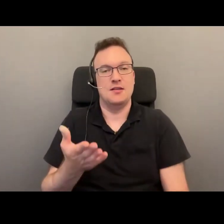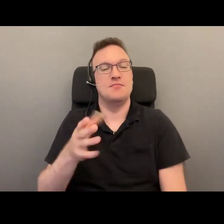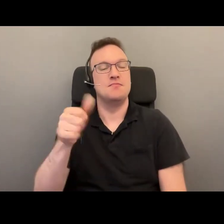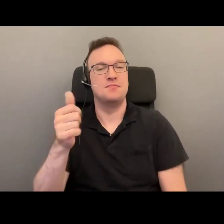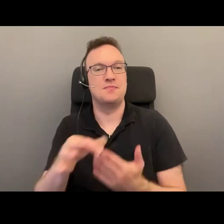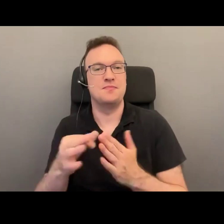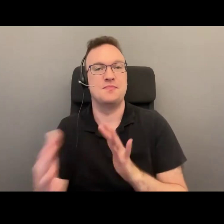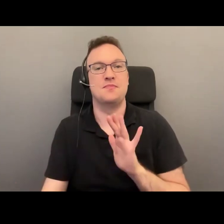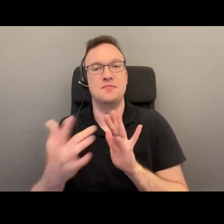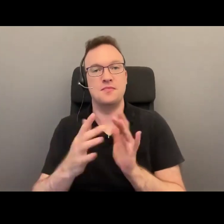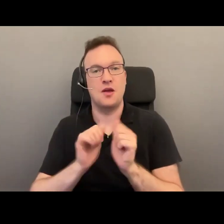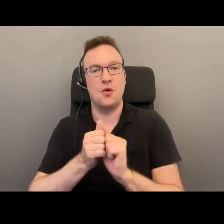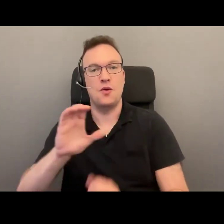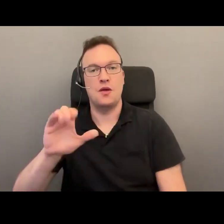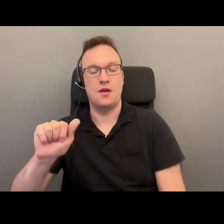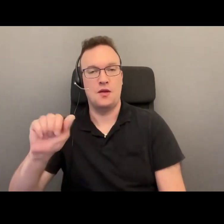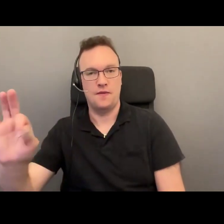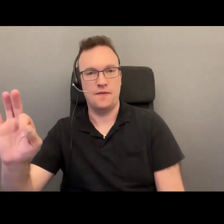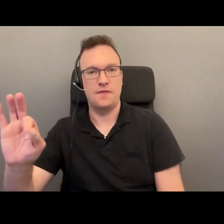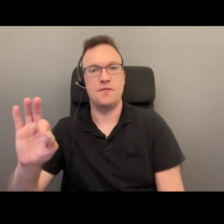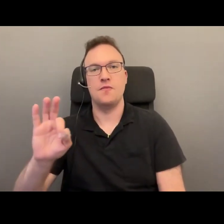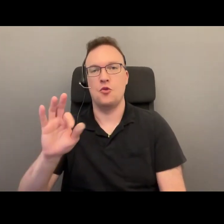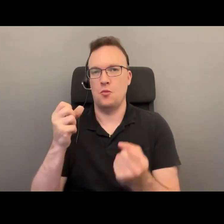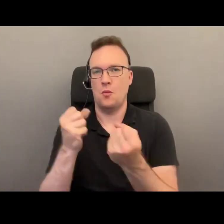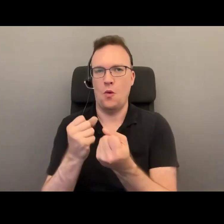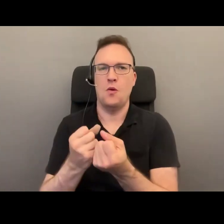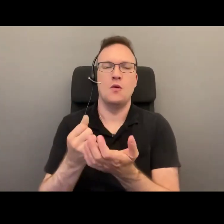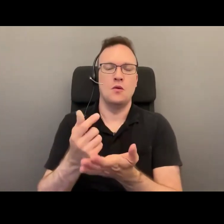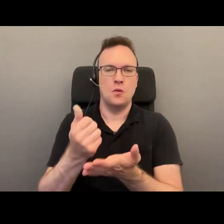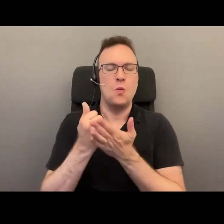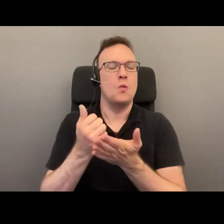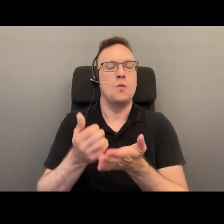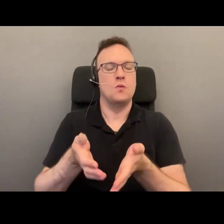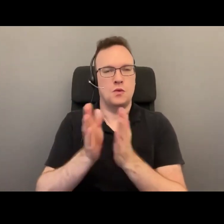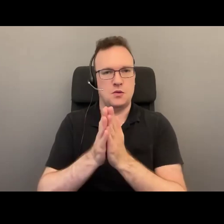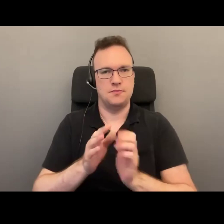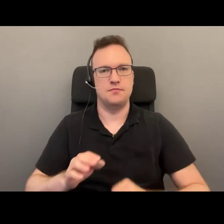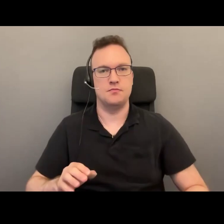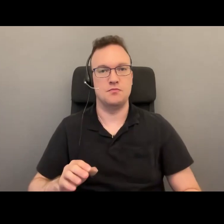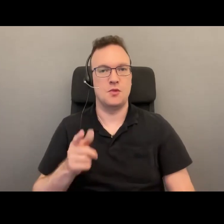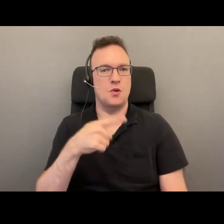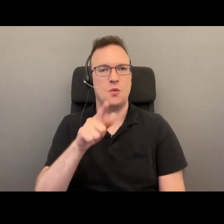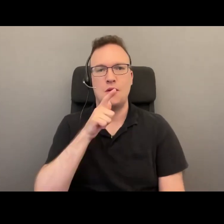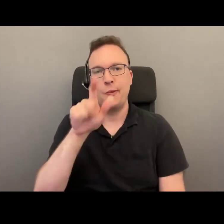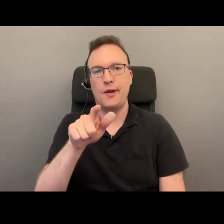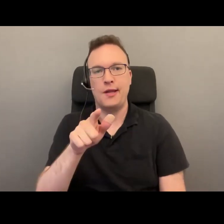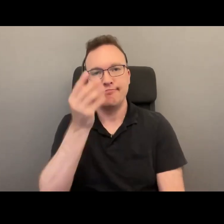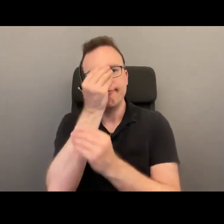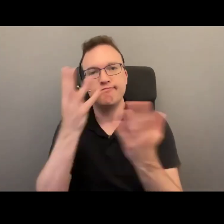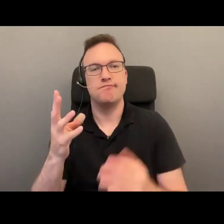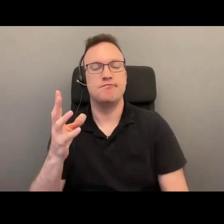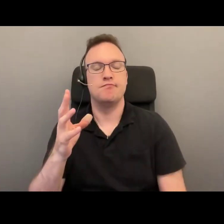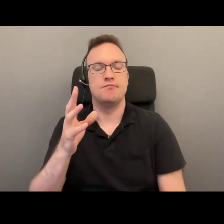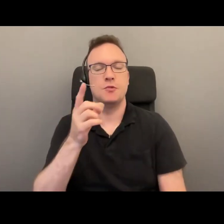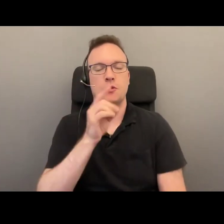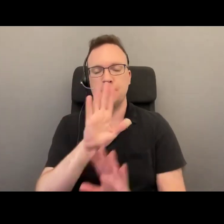the Canadian Apprenticeship Forum for supports. And again, we don't require a disclosure of disability, or sorry,